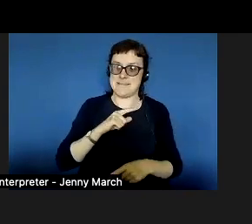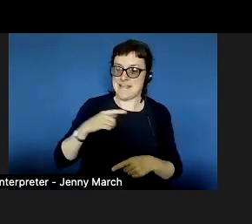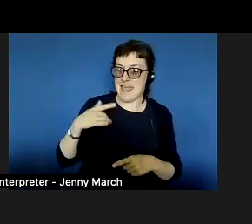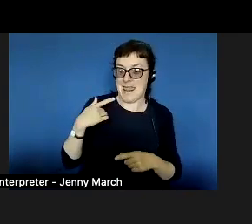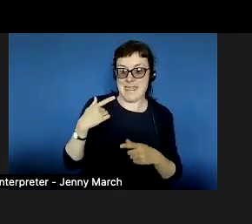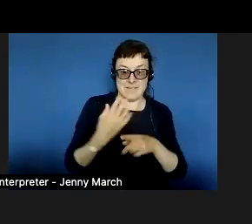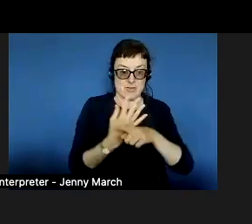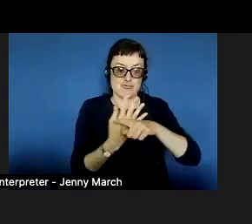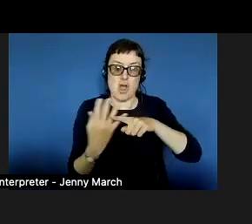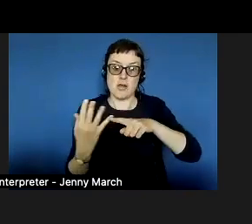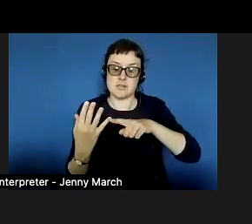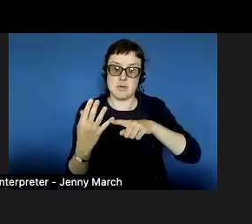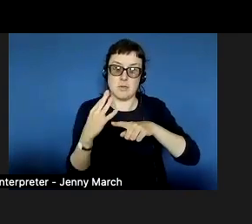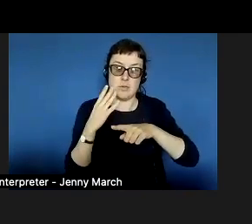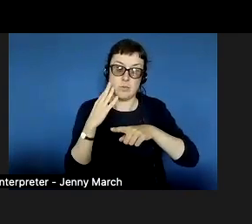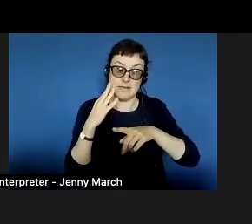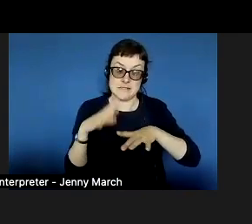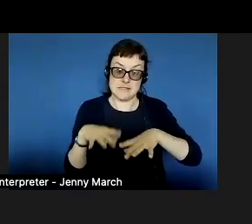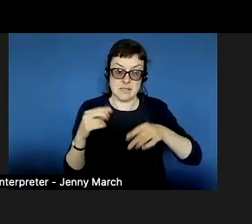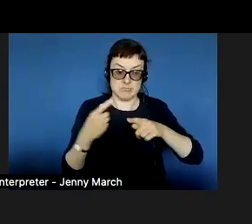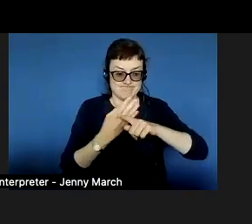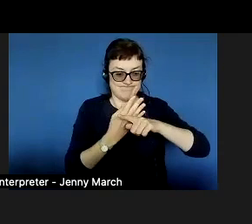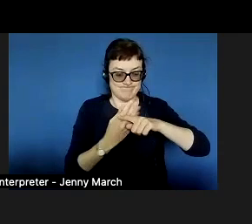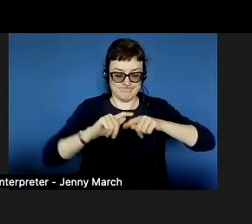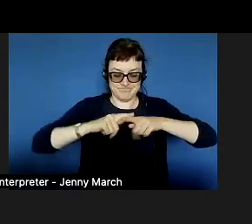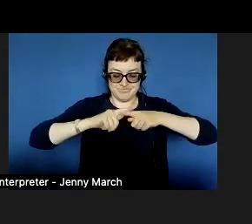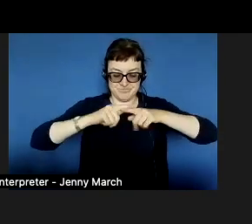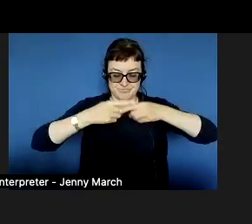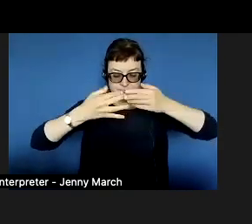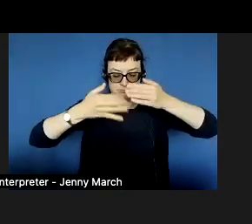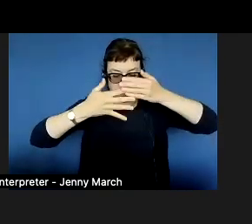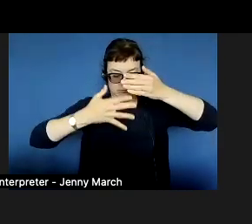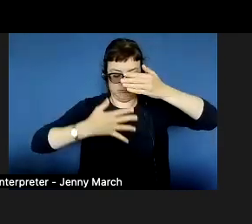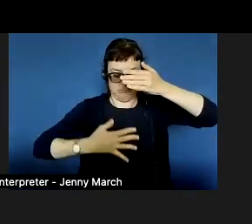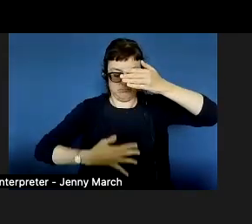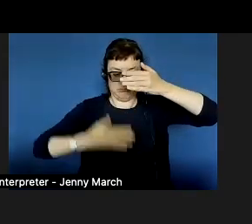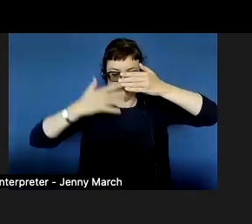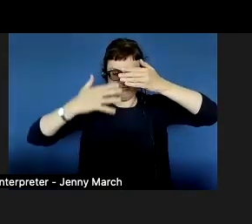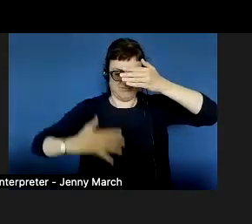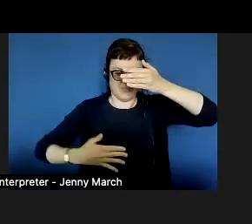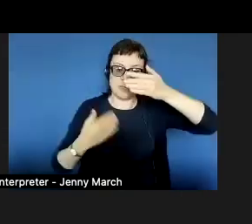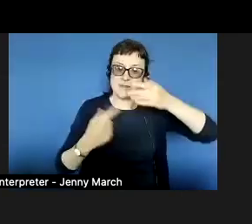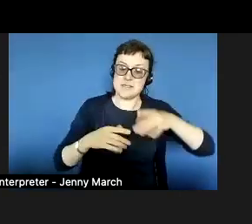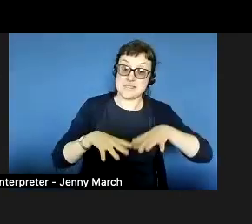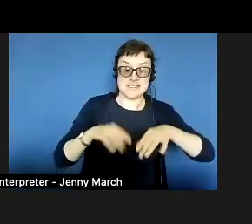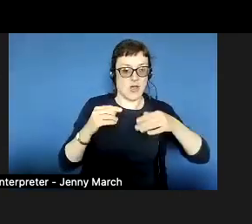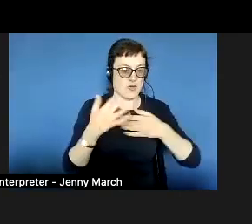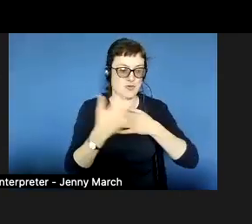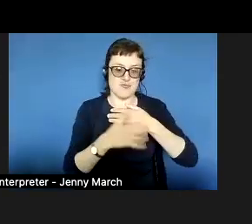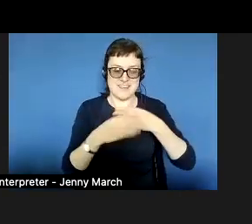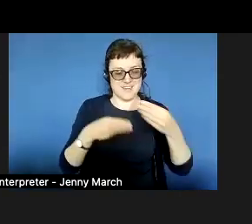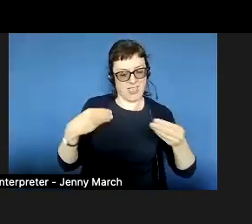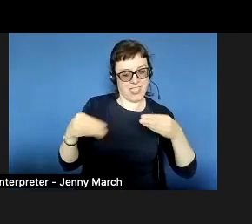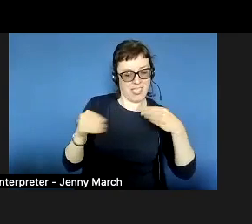he started making these big items of clothing, they would be kind of green and luscious and flexible because